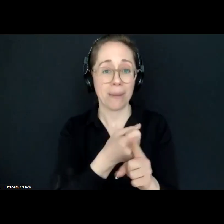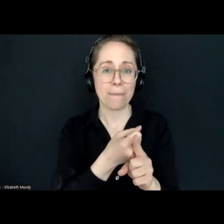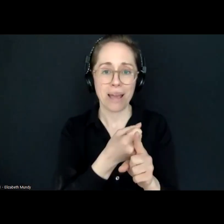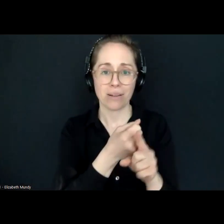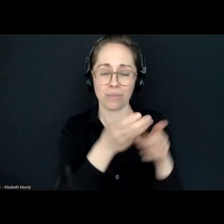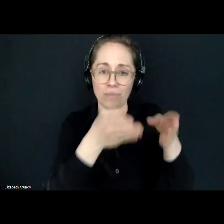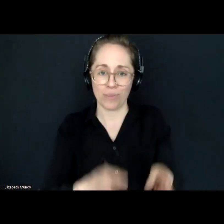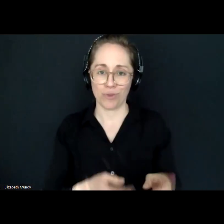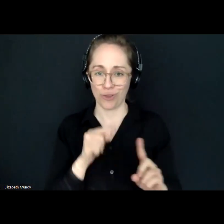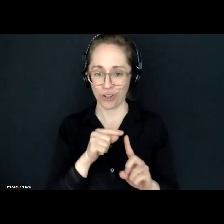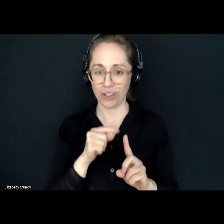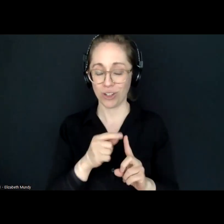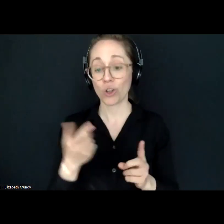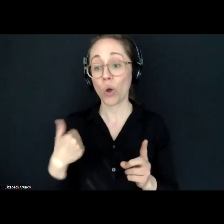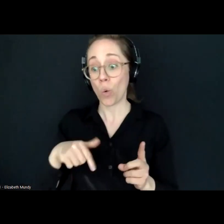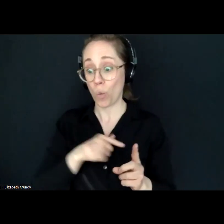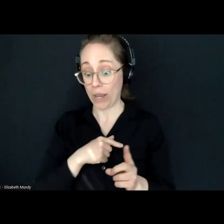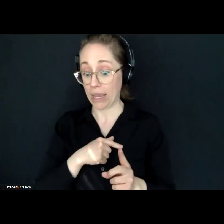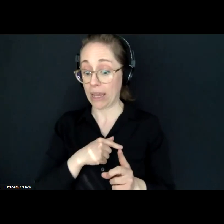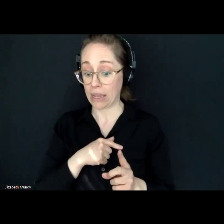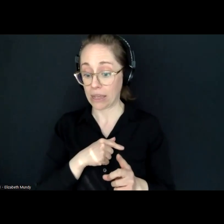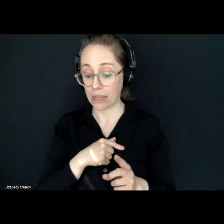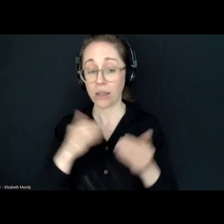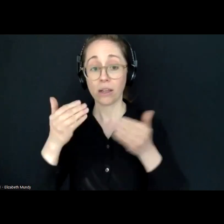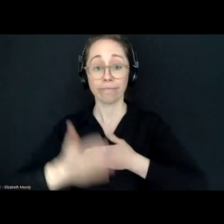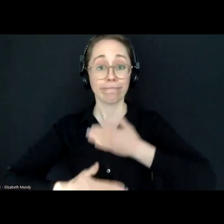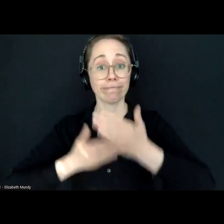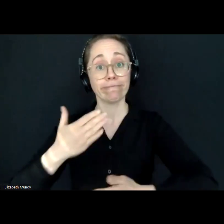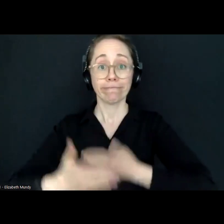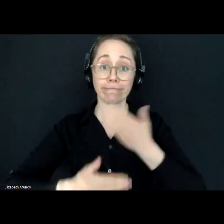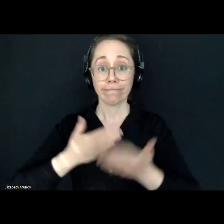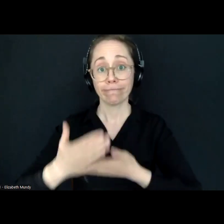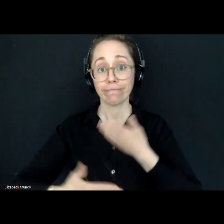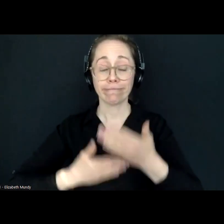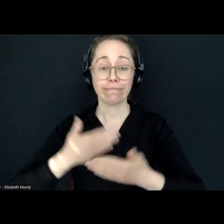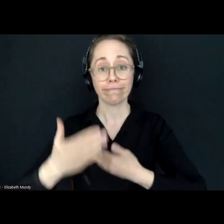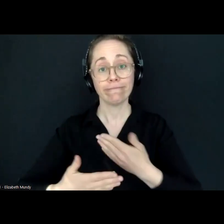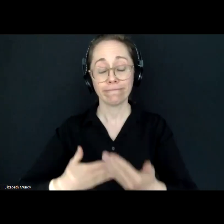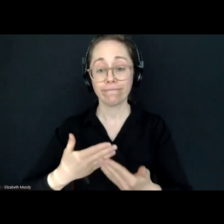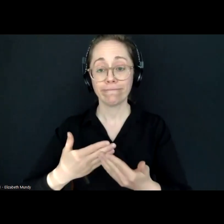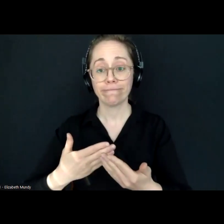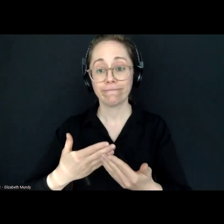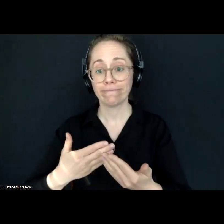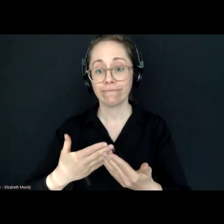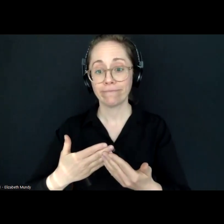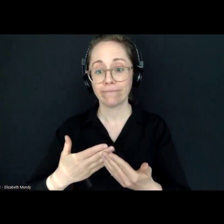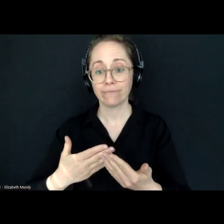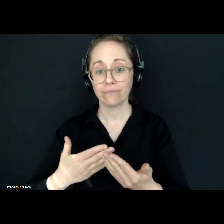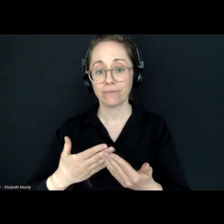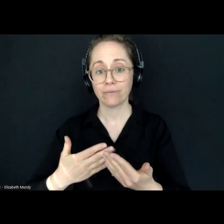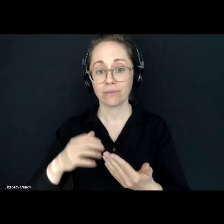make sure that as we move forward and continue to